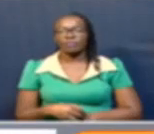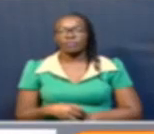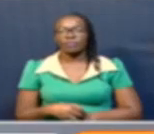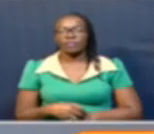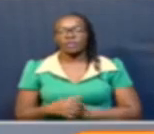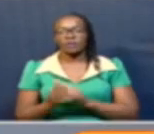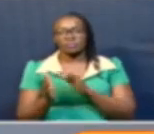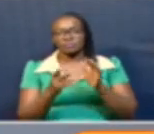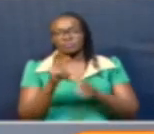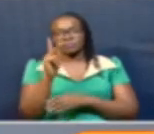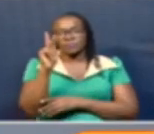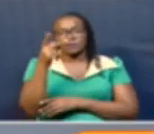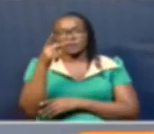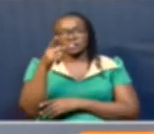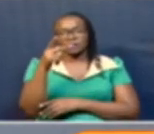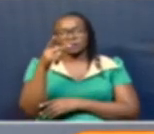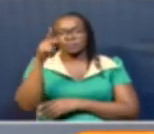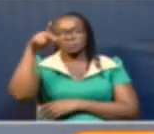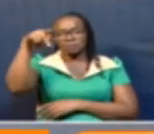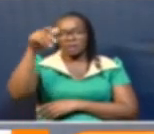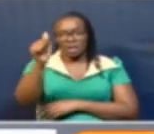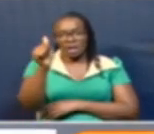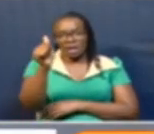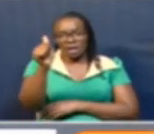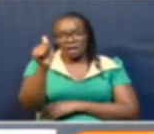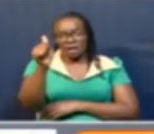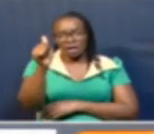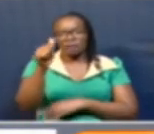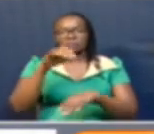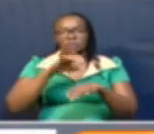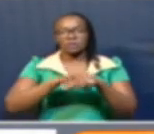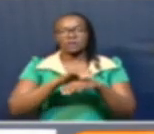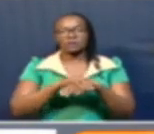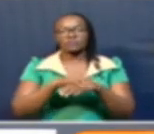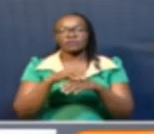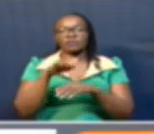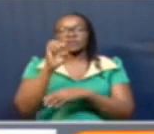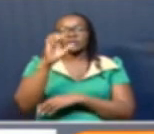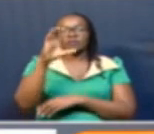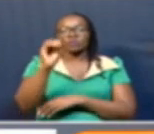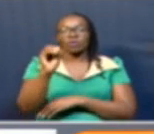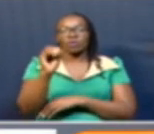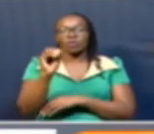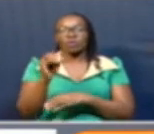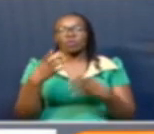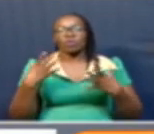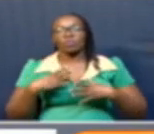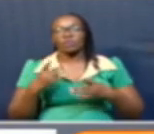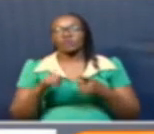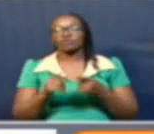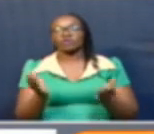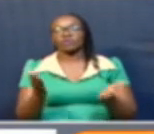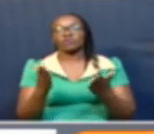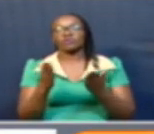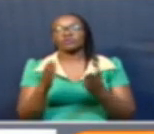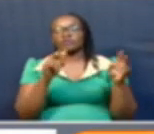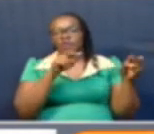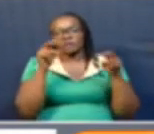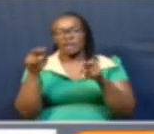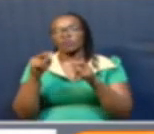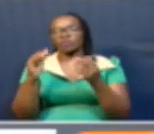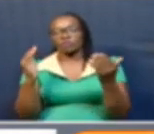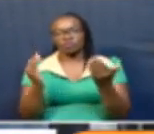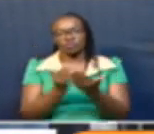and the Kenya Ports Authority has procured for eco hoppers to boost cargo evacuations